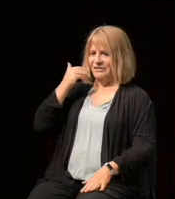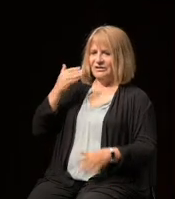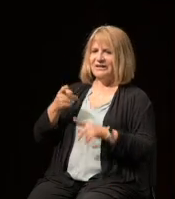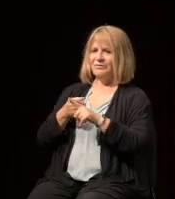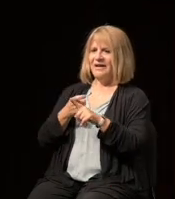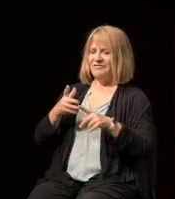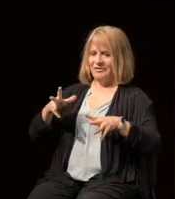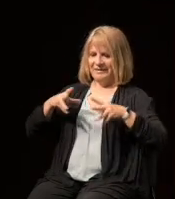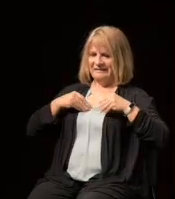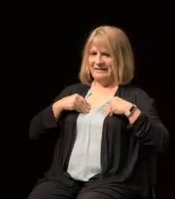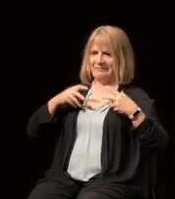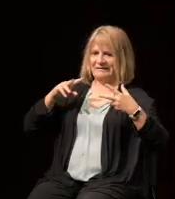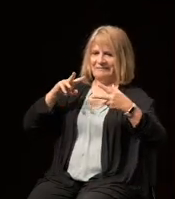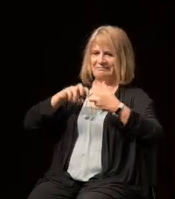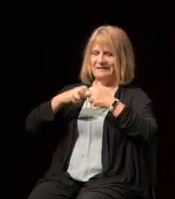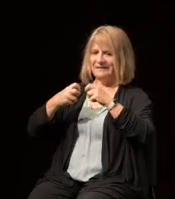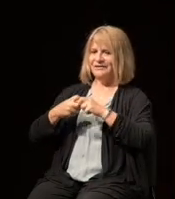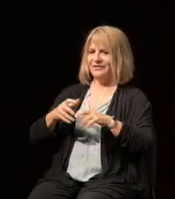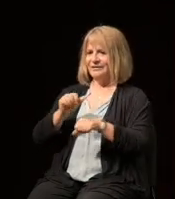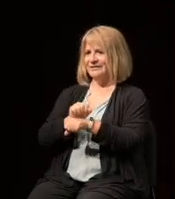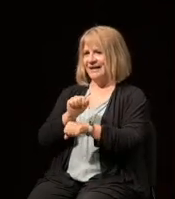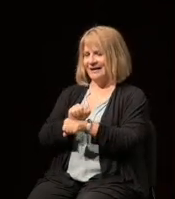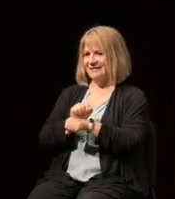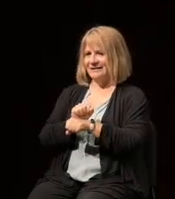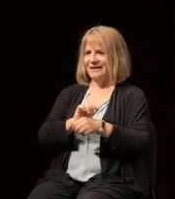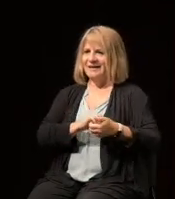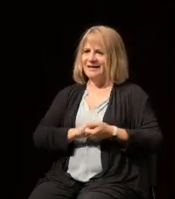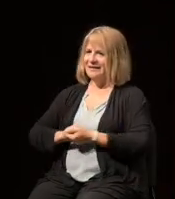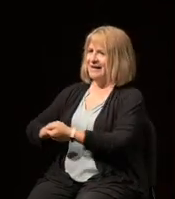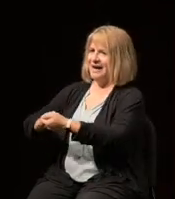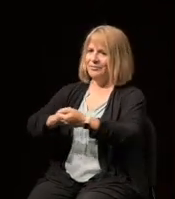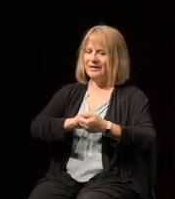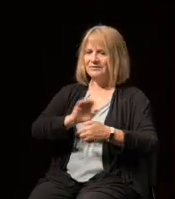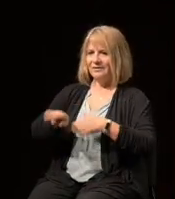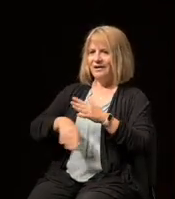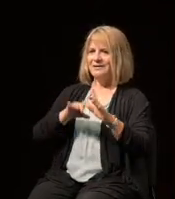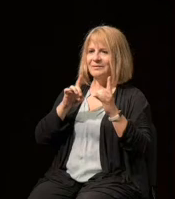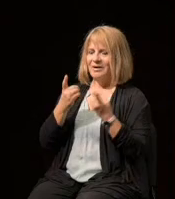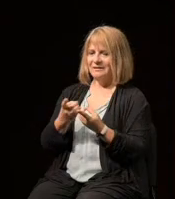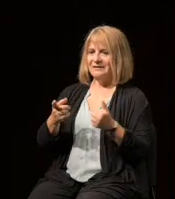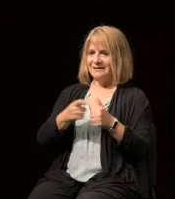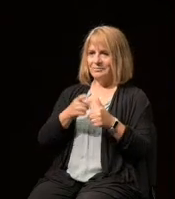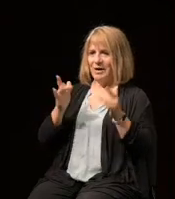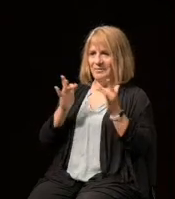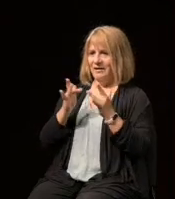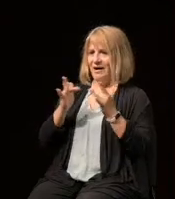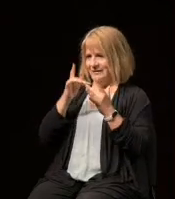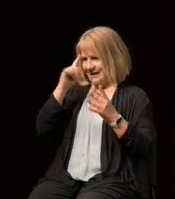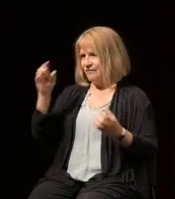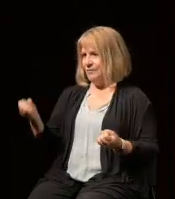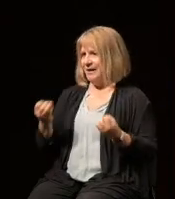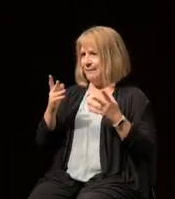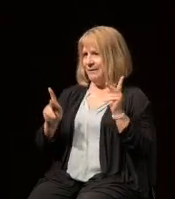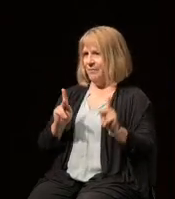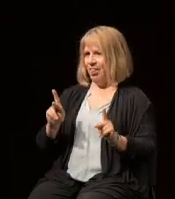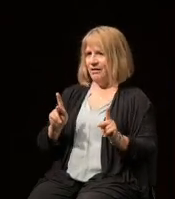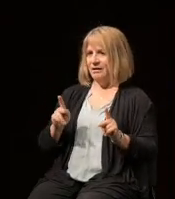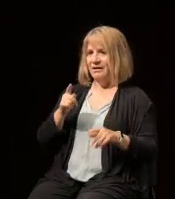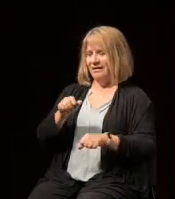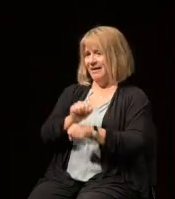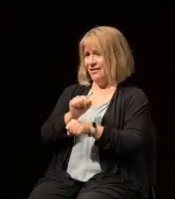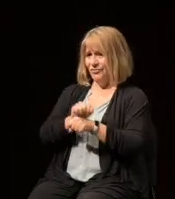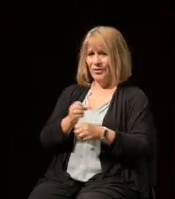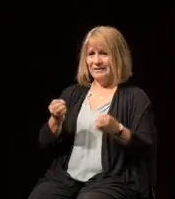complex tasks, collaborates with all departments, and is a primary contact for many. They have worked in